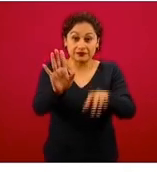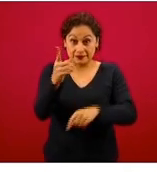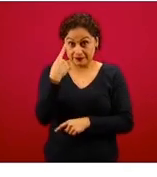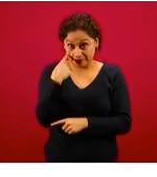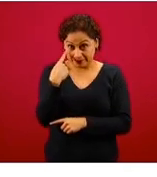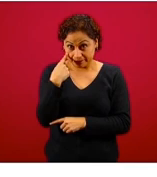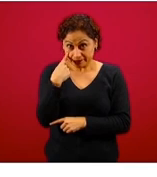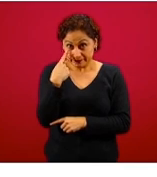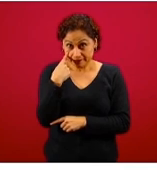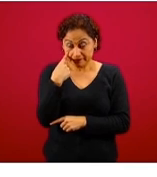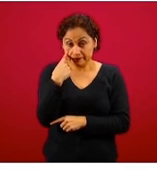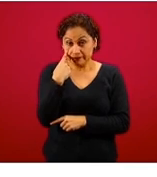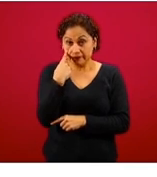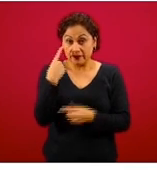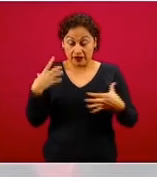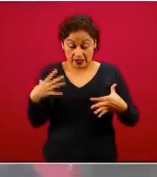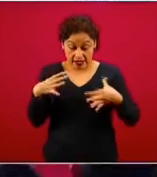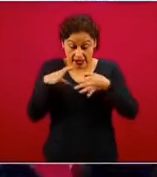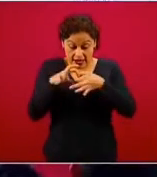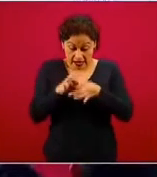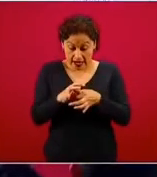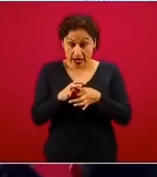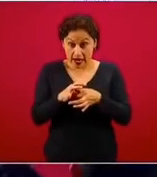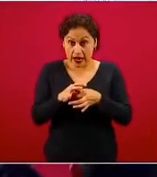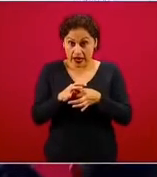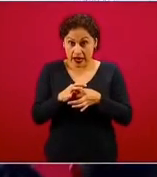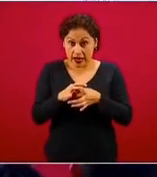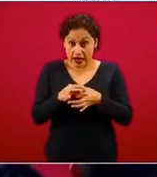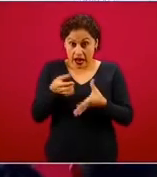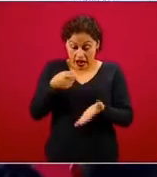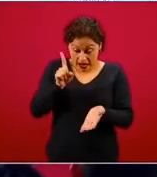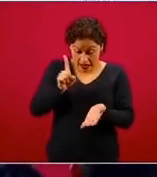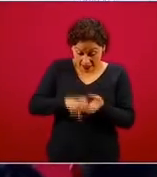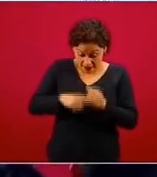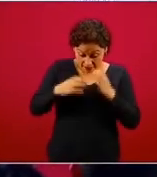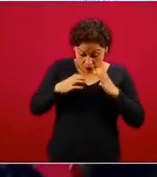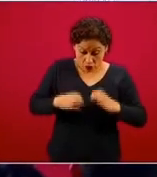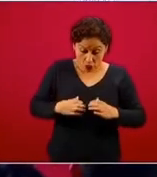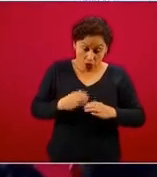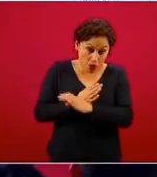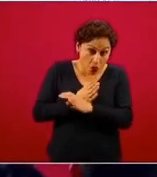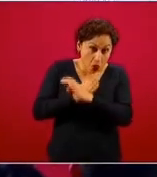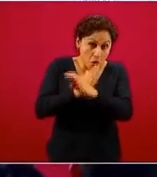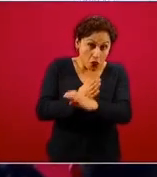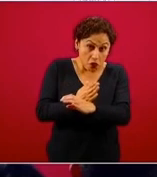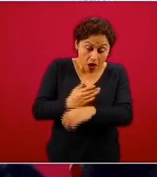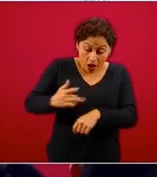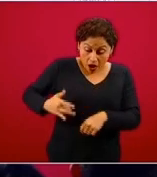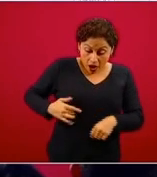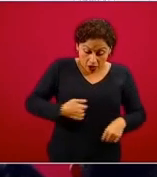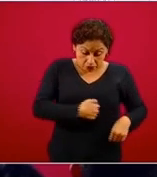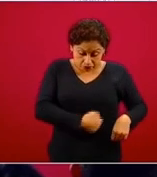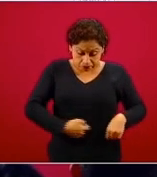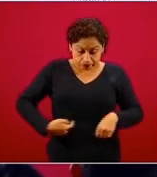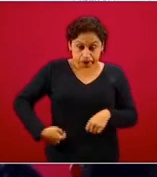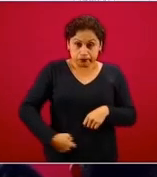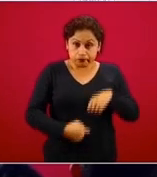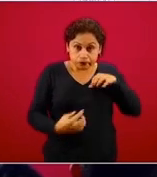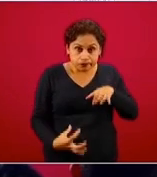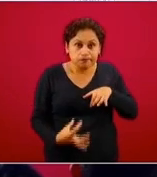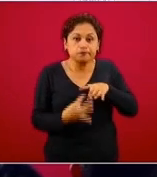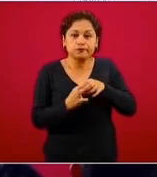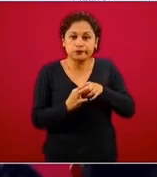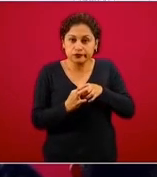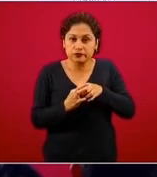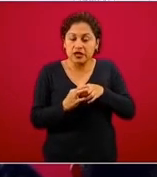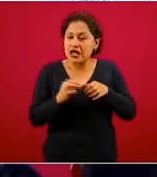harmful microorganisms, and our National Guard, meaning our immune system, successfully rejects them and